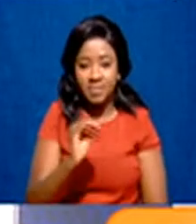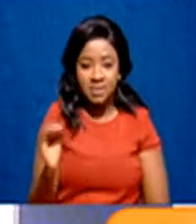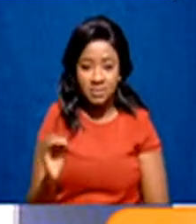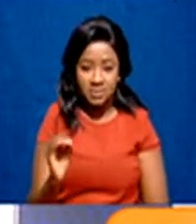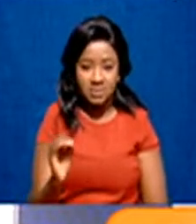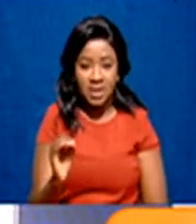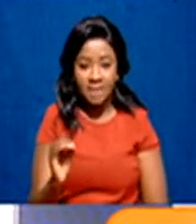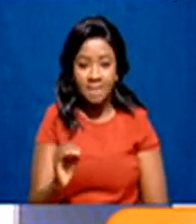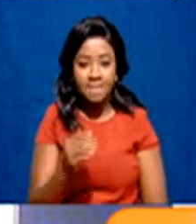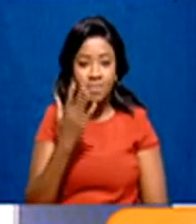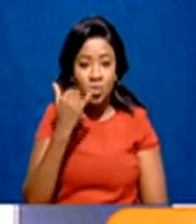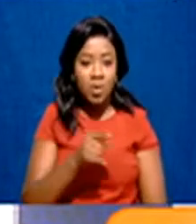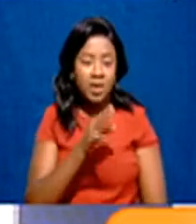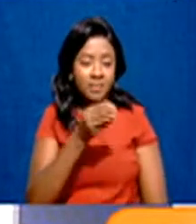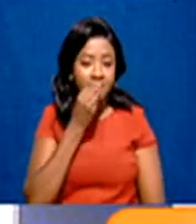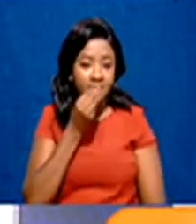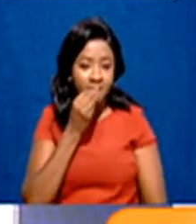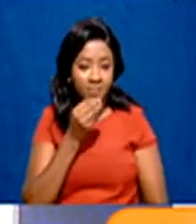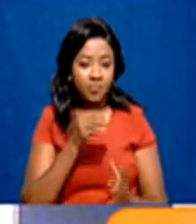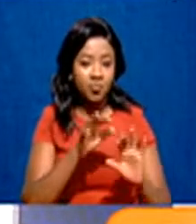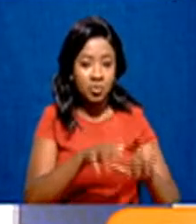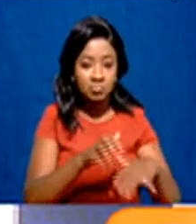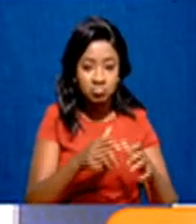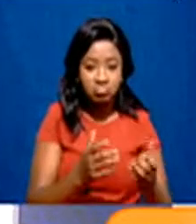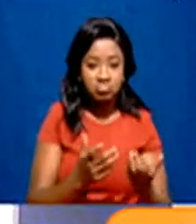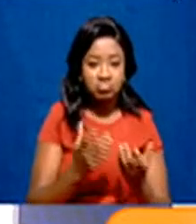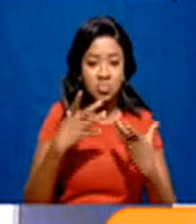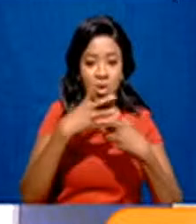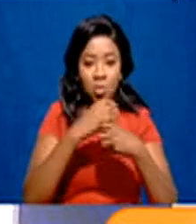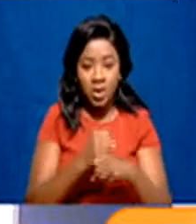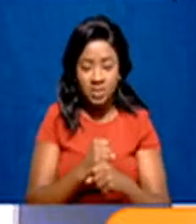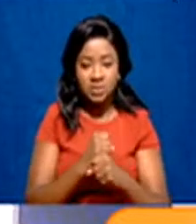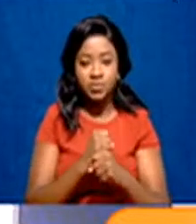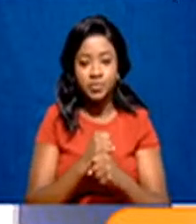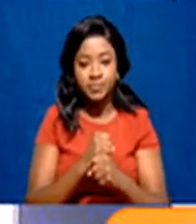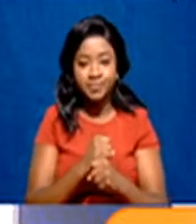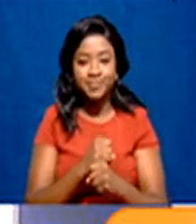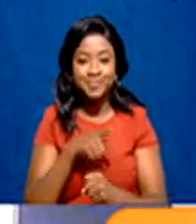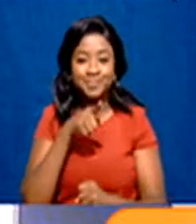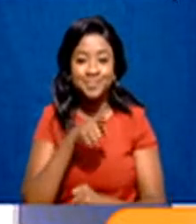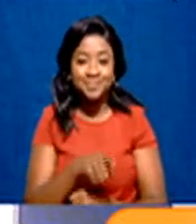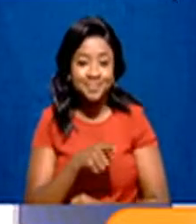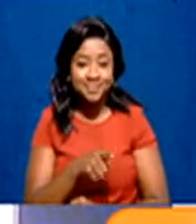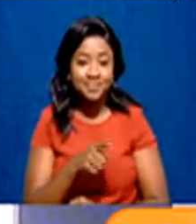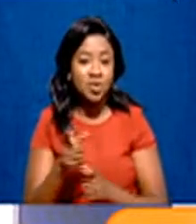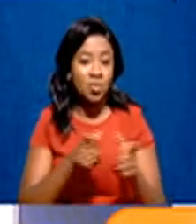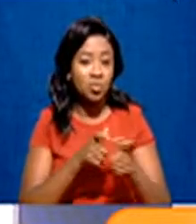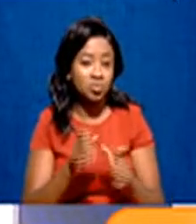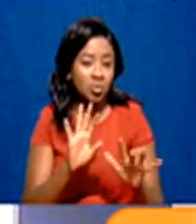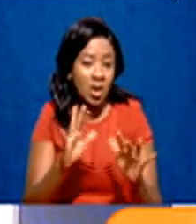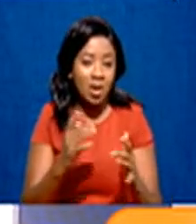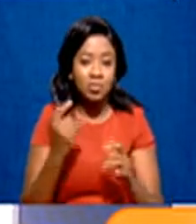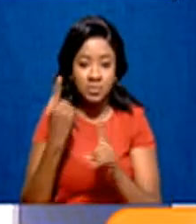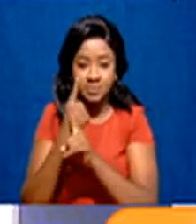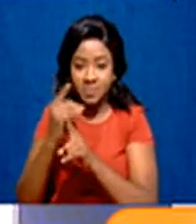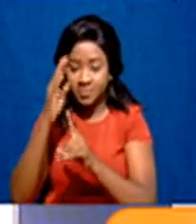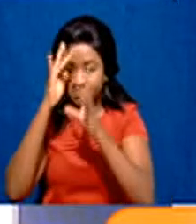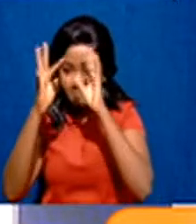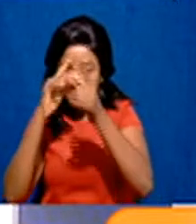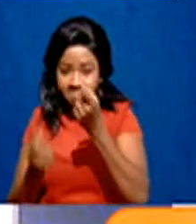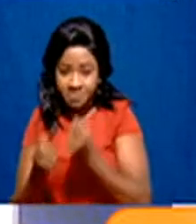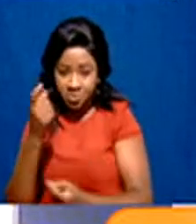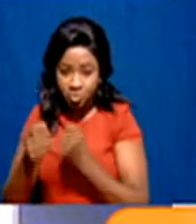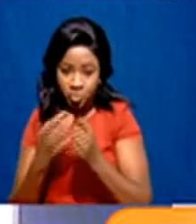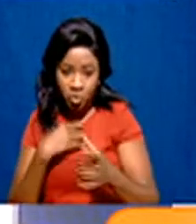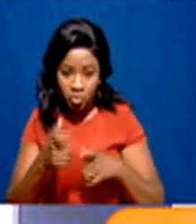to 30% of their farm produce, according to the Food and Agriculture Organization. So to curb this, several innovations to mitigate this have